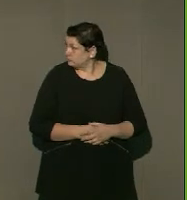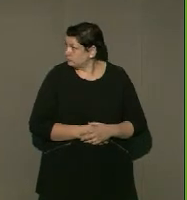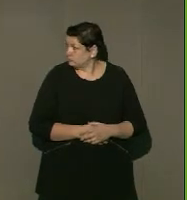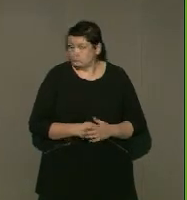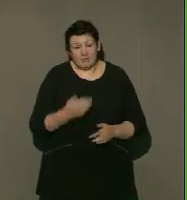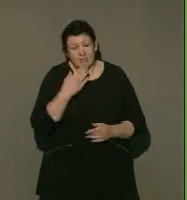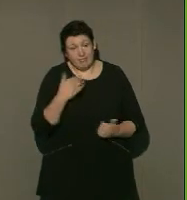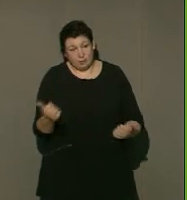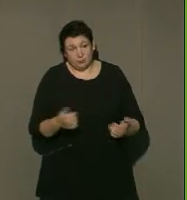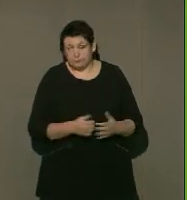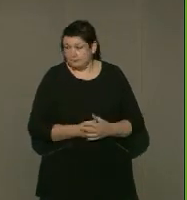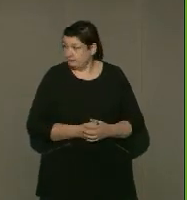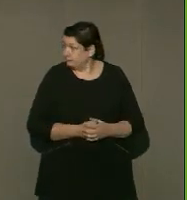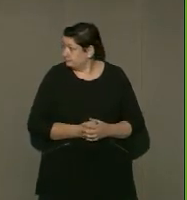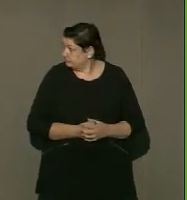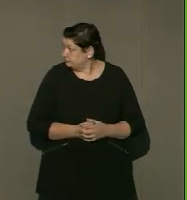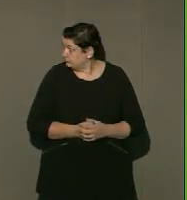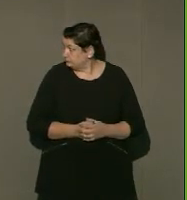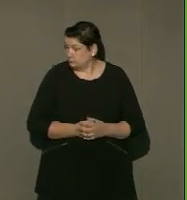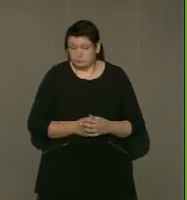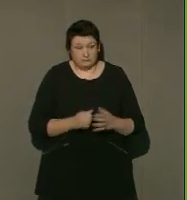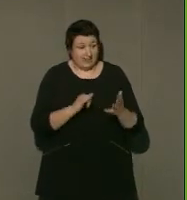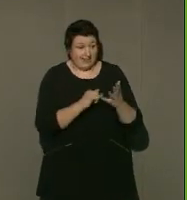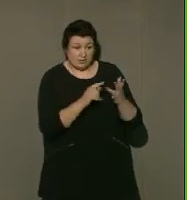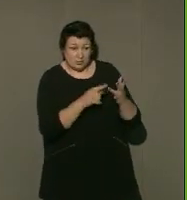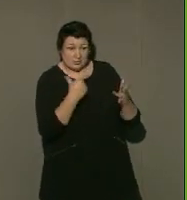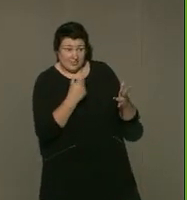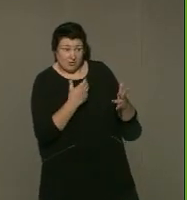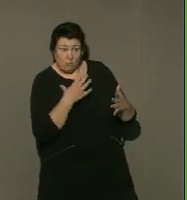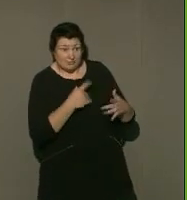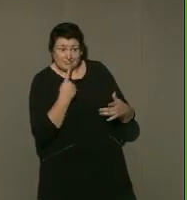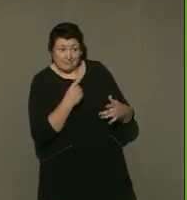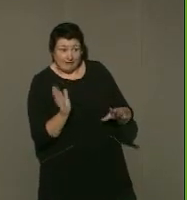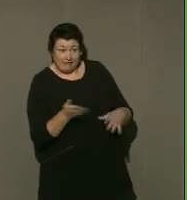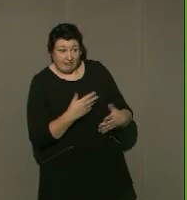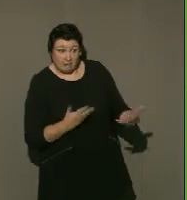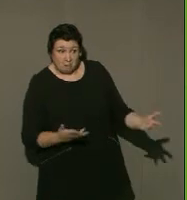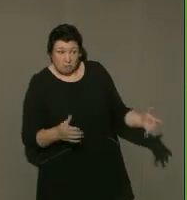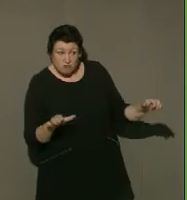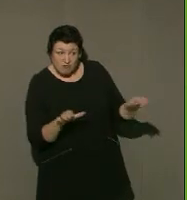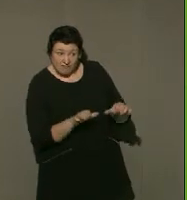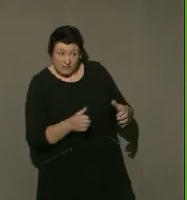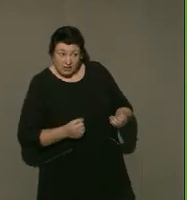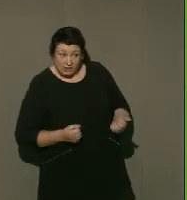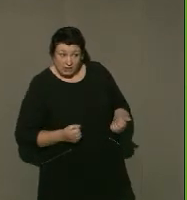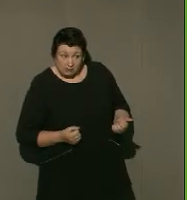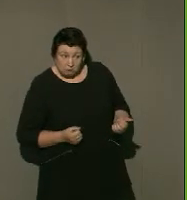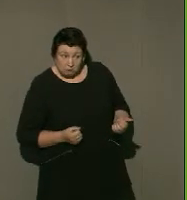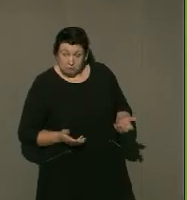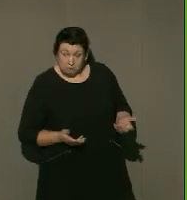Thank you. Does SOC wish to comment briefly, please?